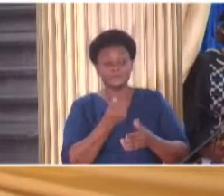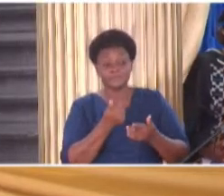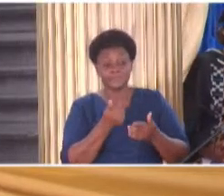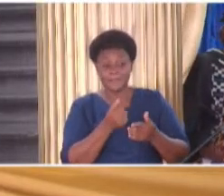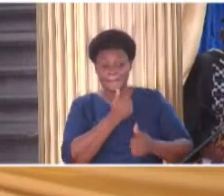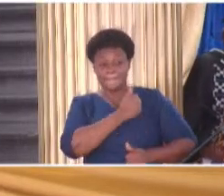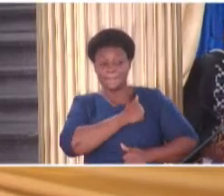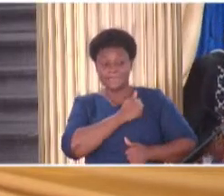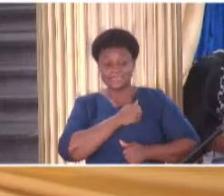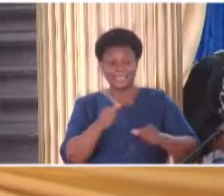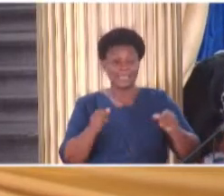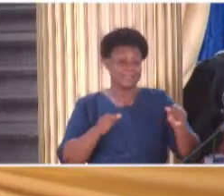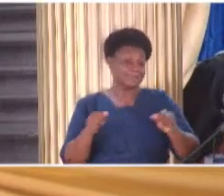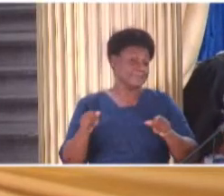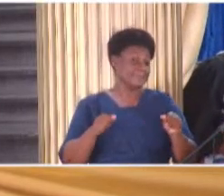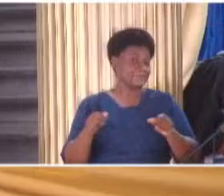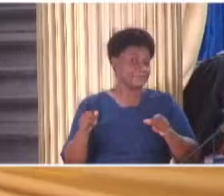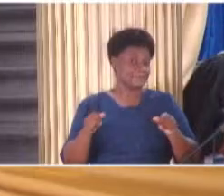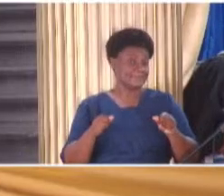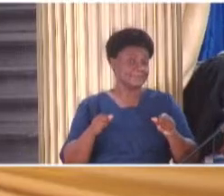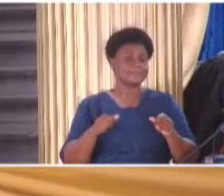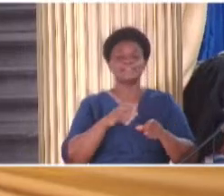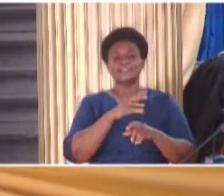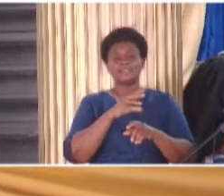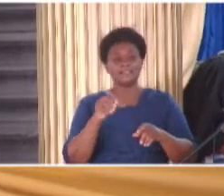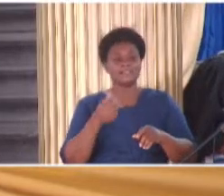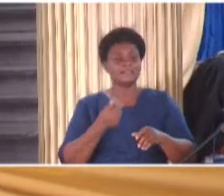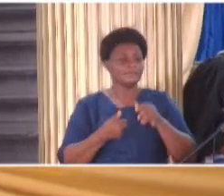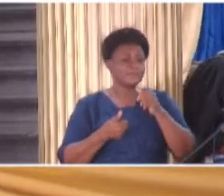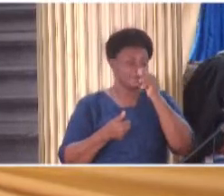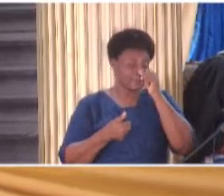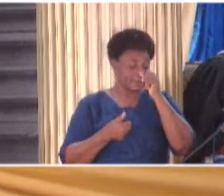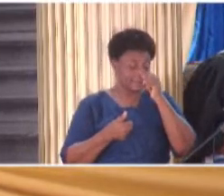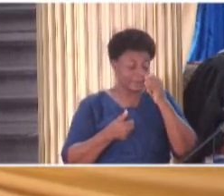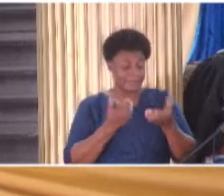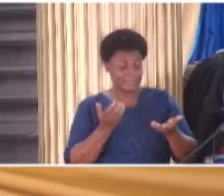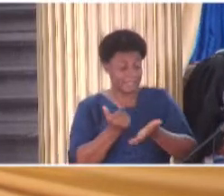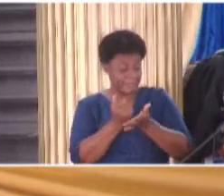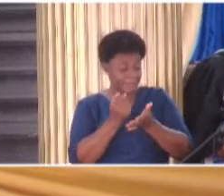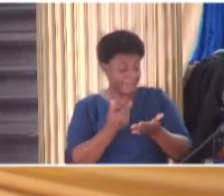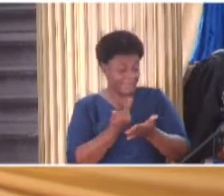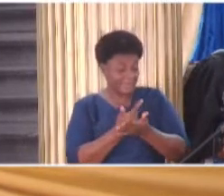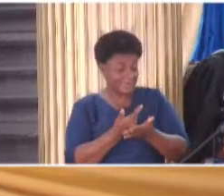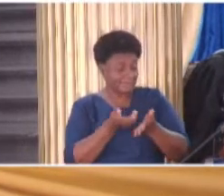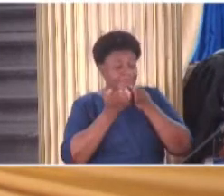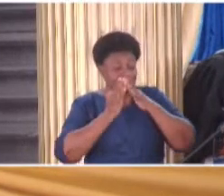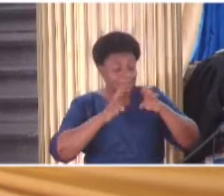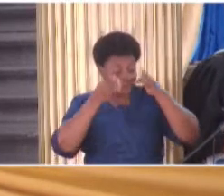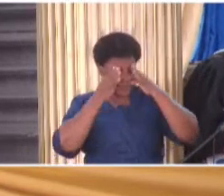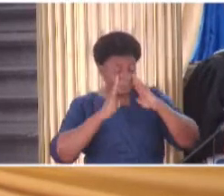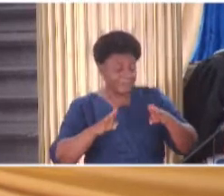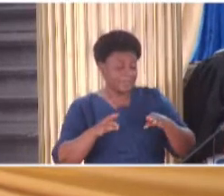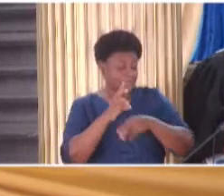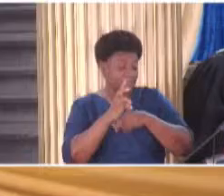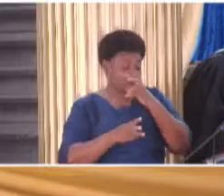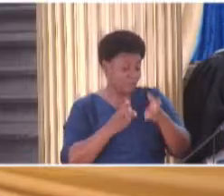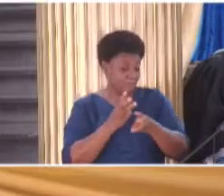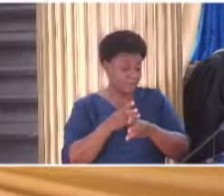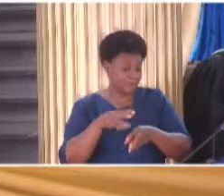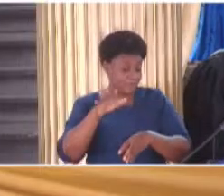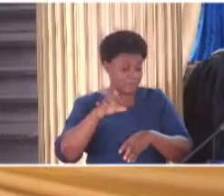military administration and strengthen Ghana's peacekeeping efforts on a global scale. Ladies and gentlemen,